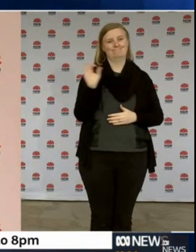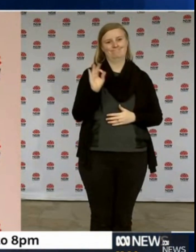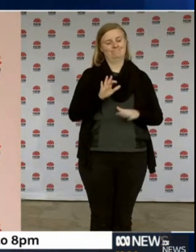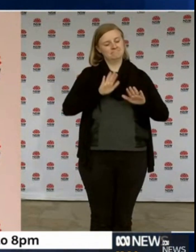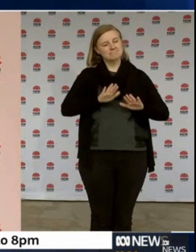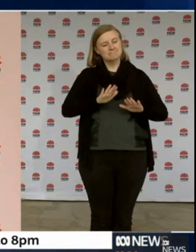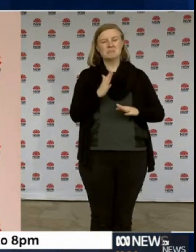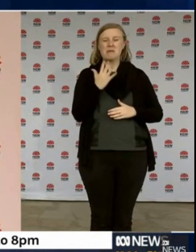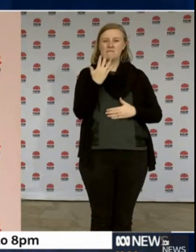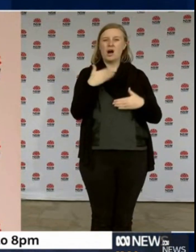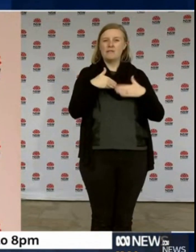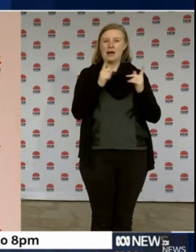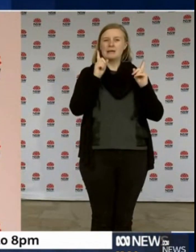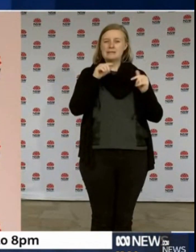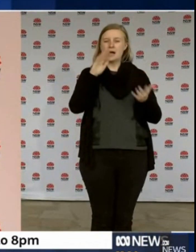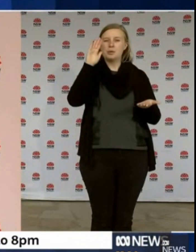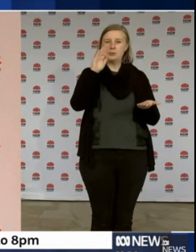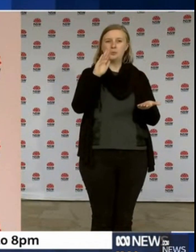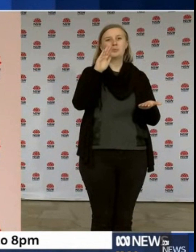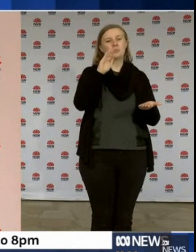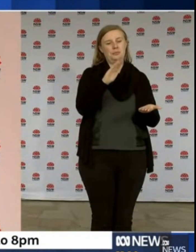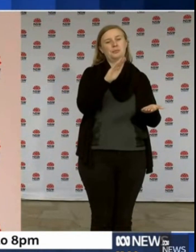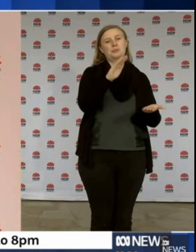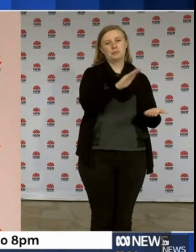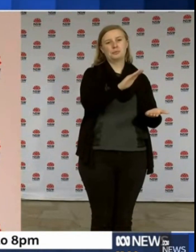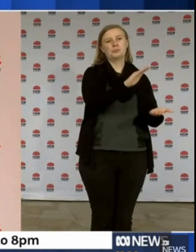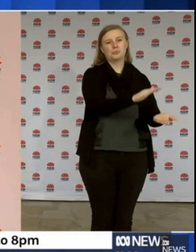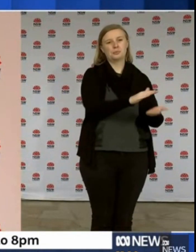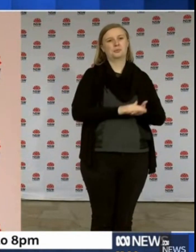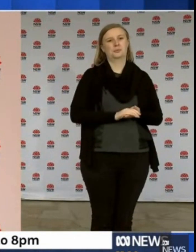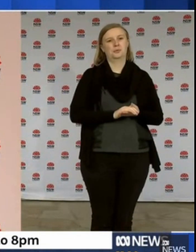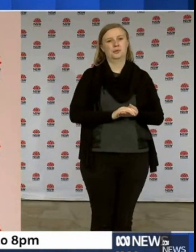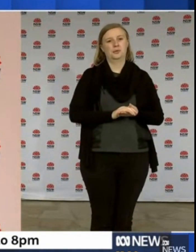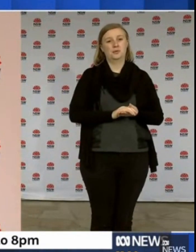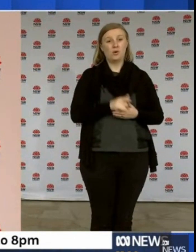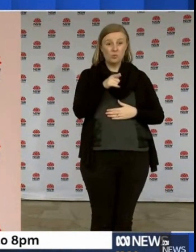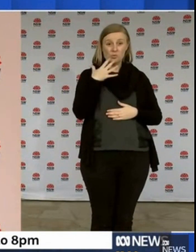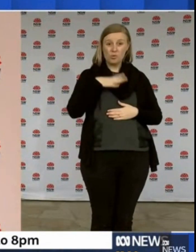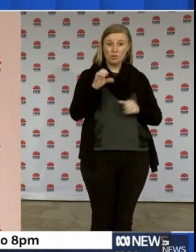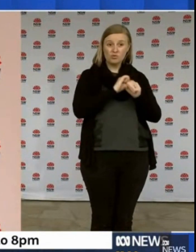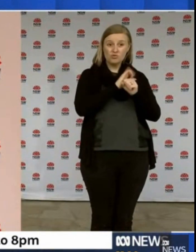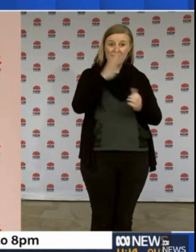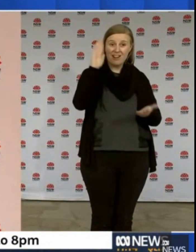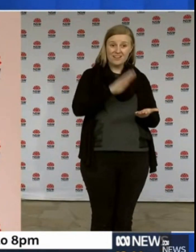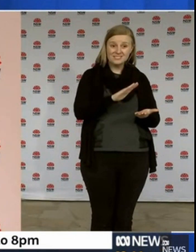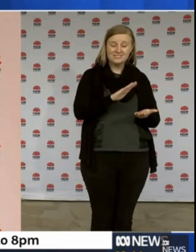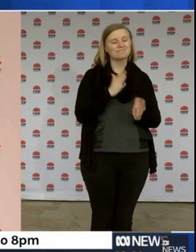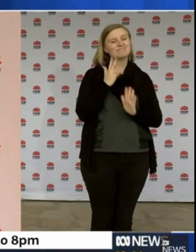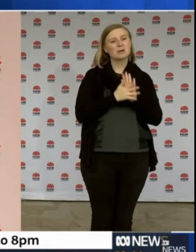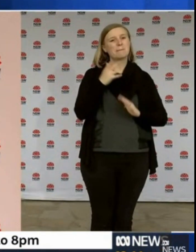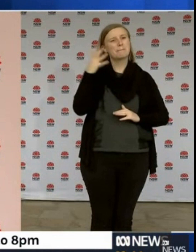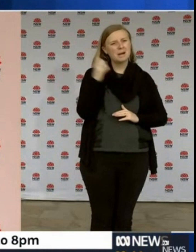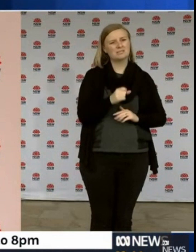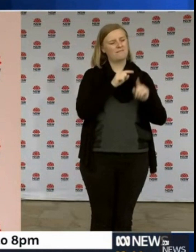see these cases dribble on, we all have a role to play in adhering to the health advice. So if you are a close